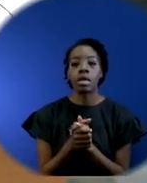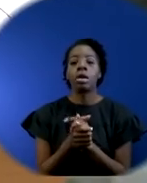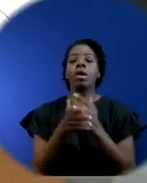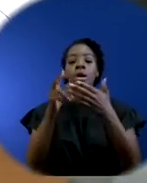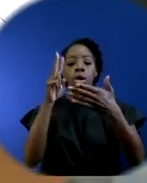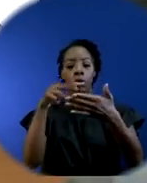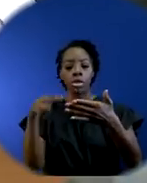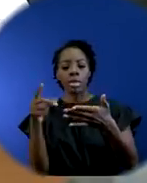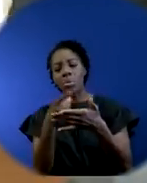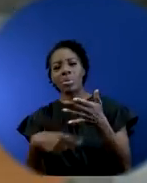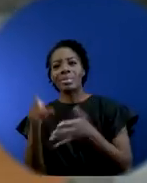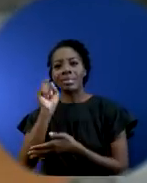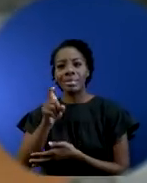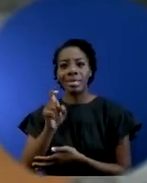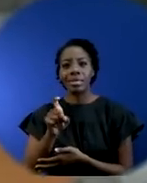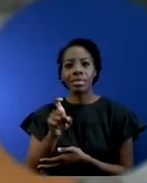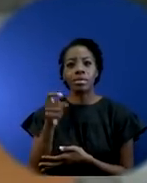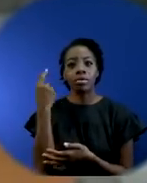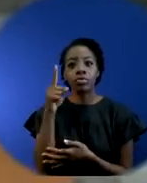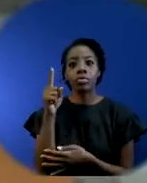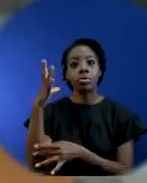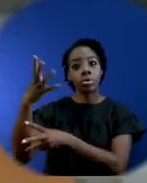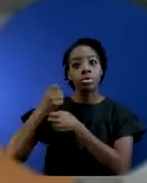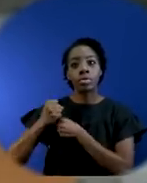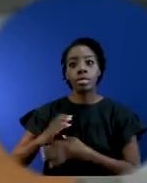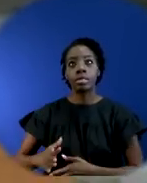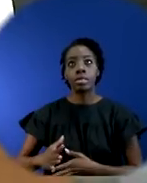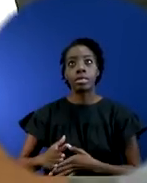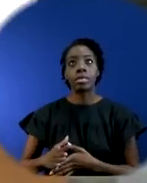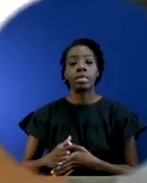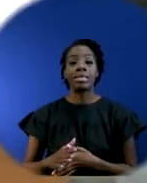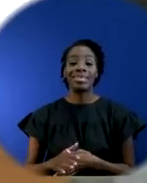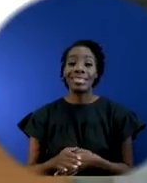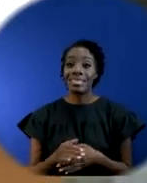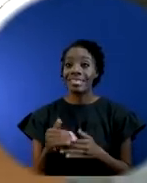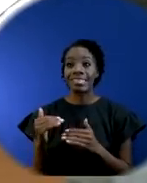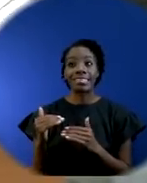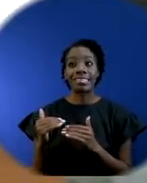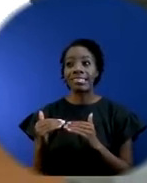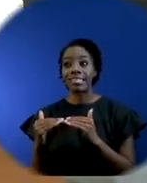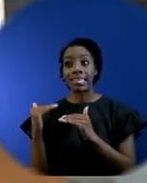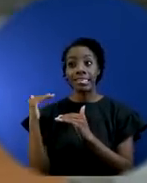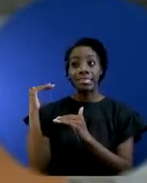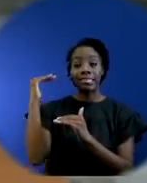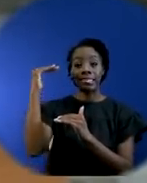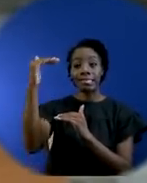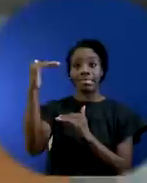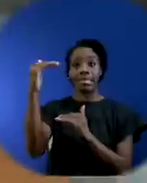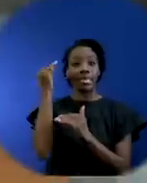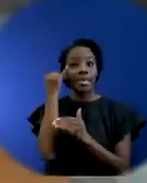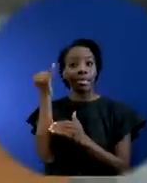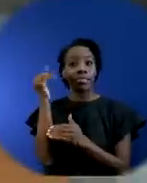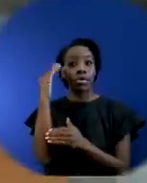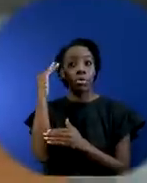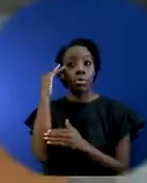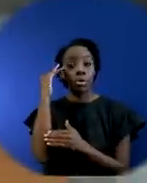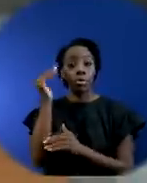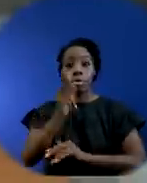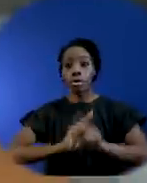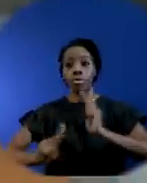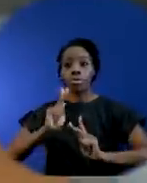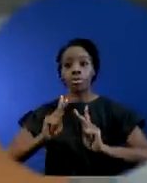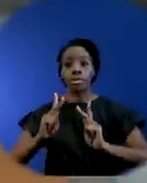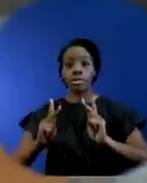for all trustees. The criteria for trustees, it is fairly stringent. And so if you know of someone, even if you know of yourself, who meets